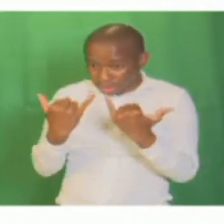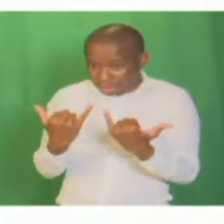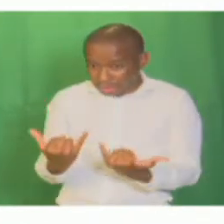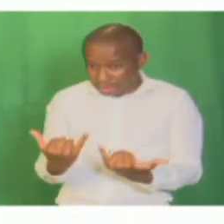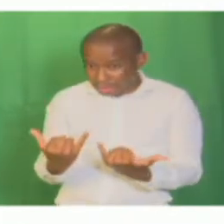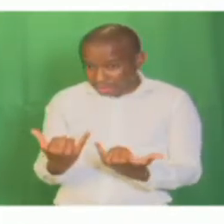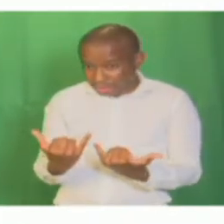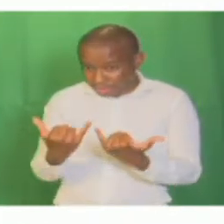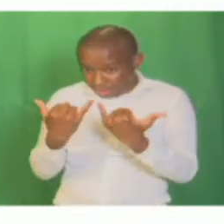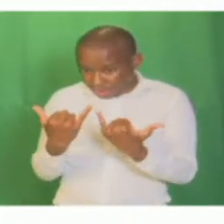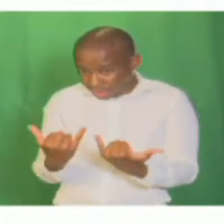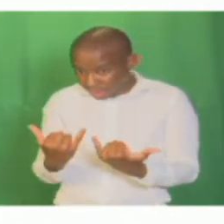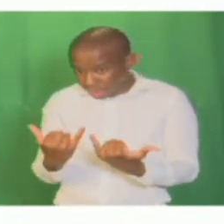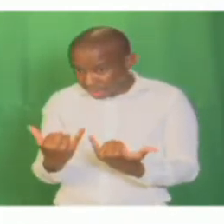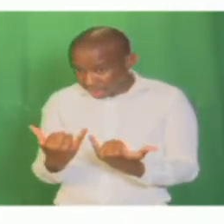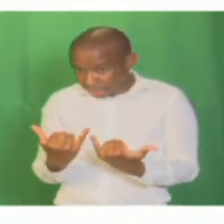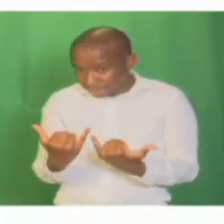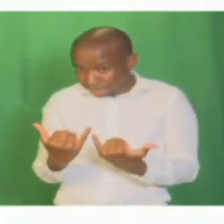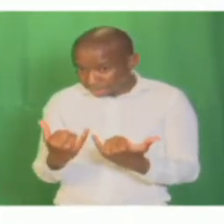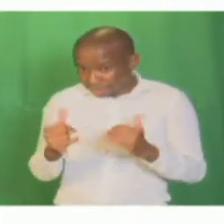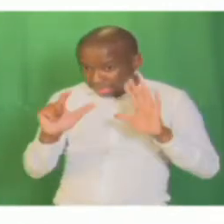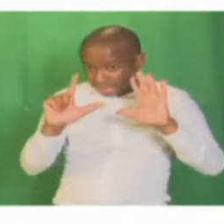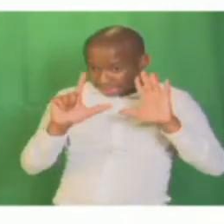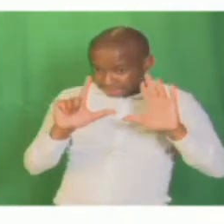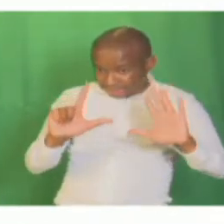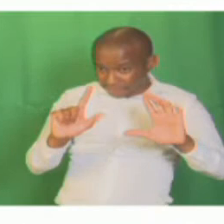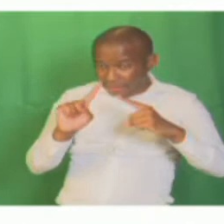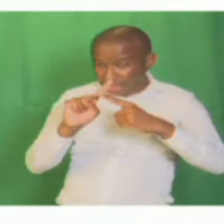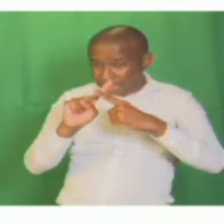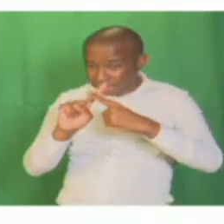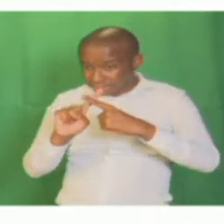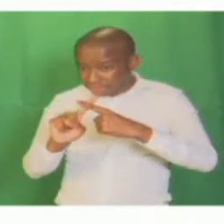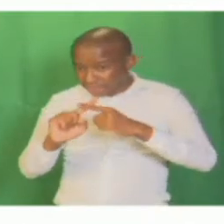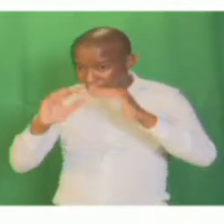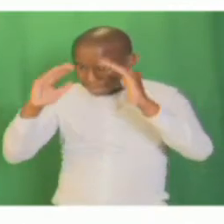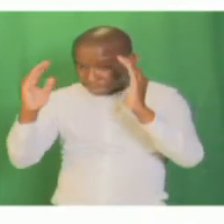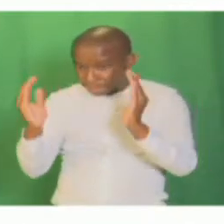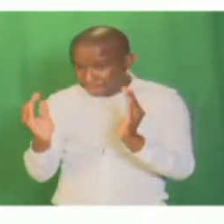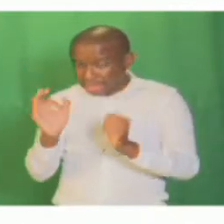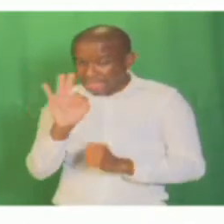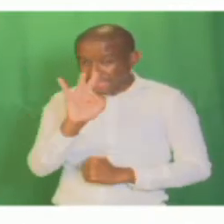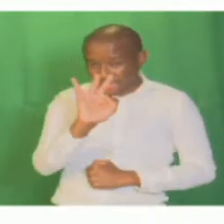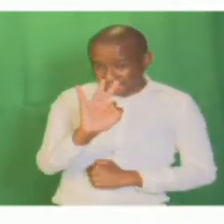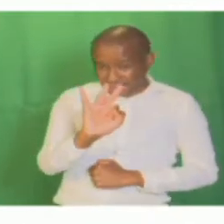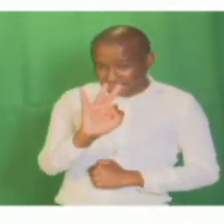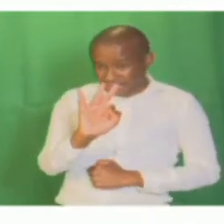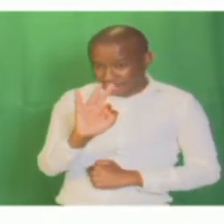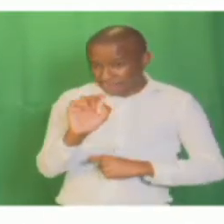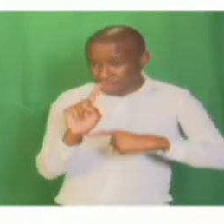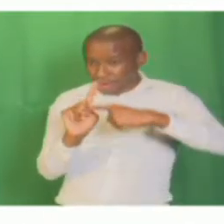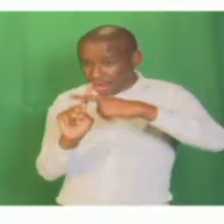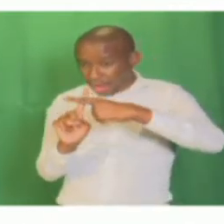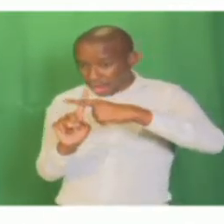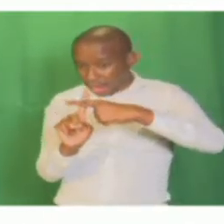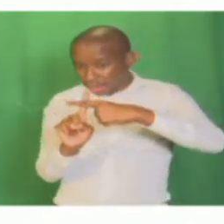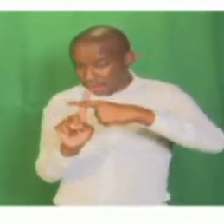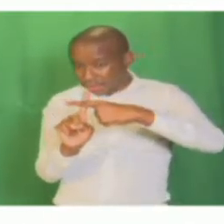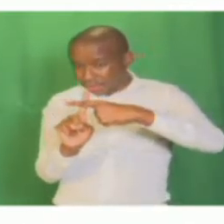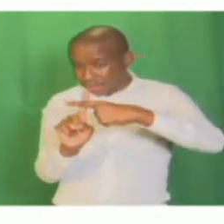that we are looking at here is 7 times bracket 3